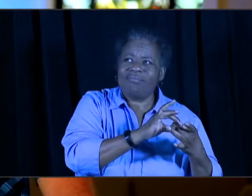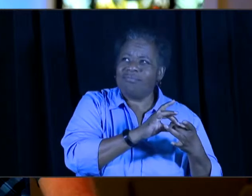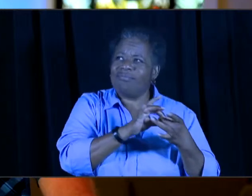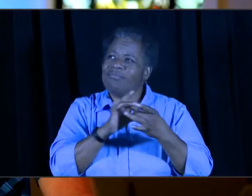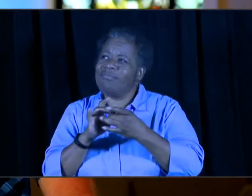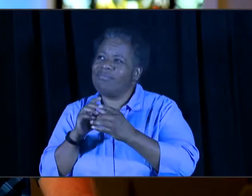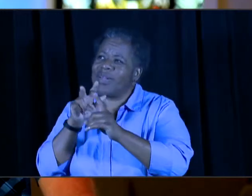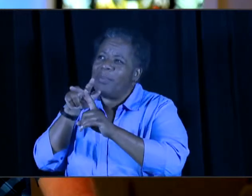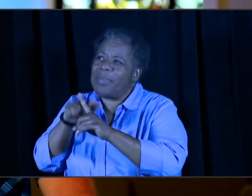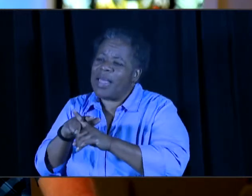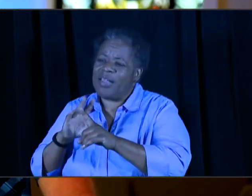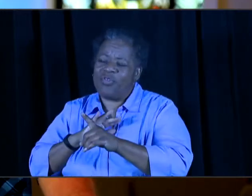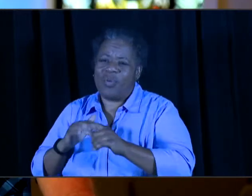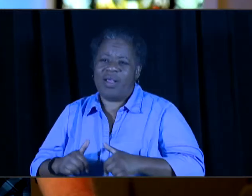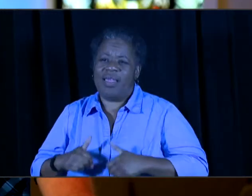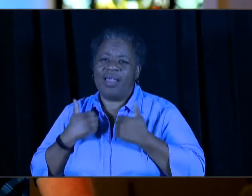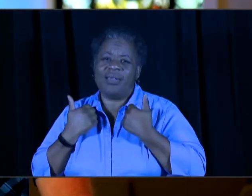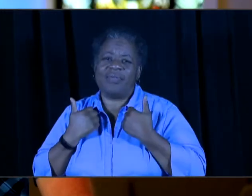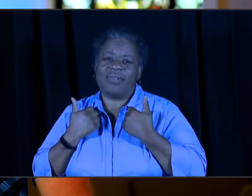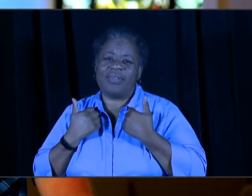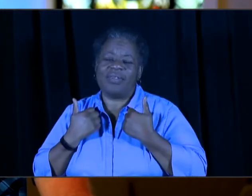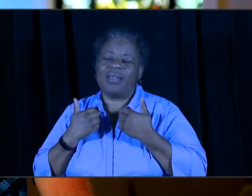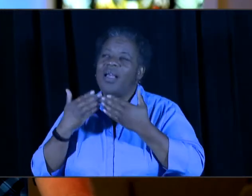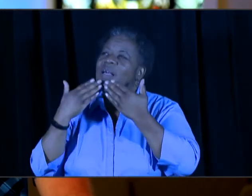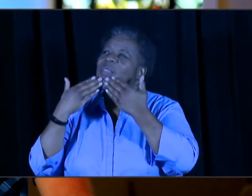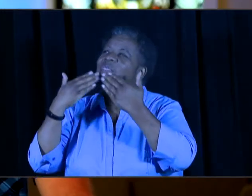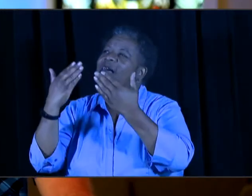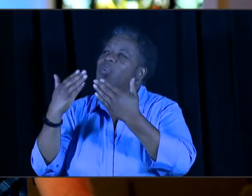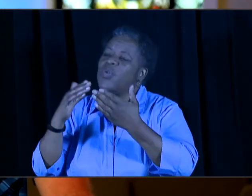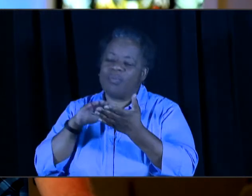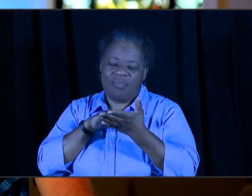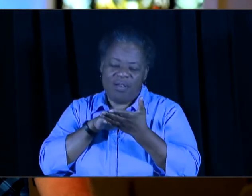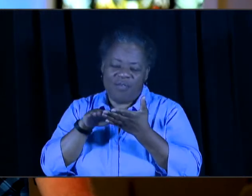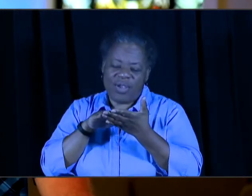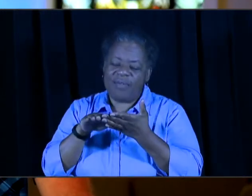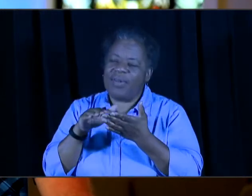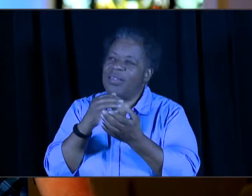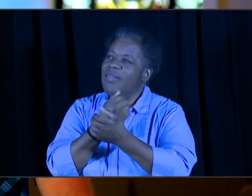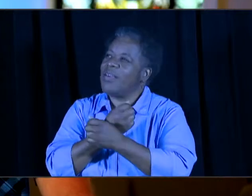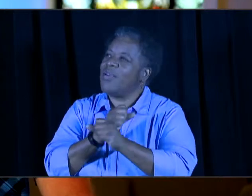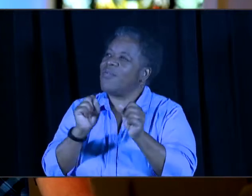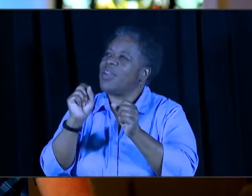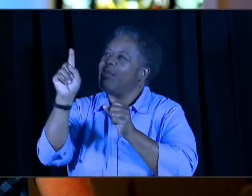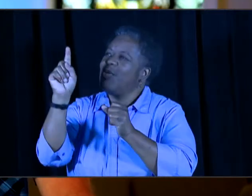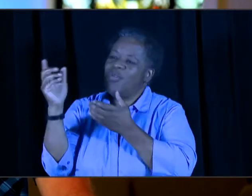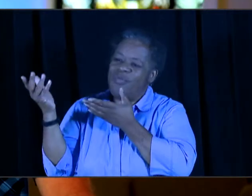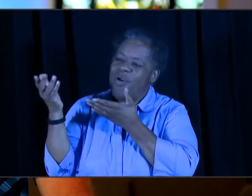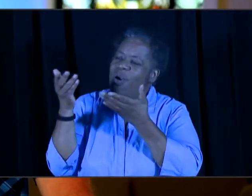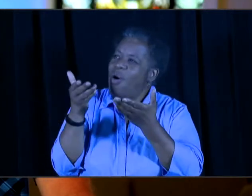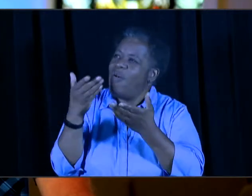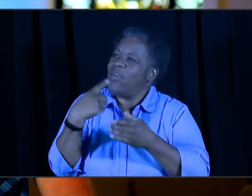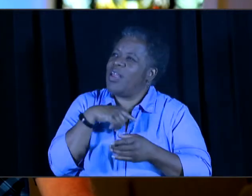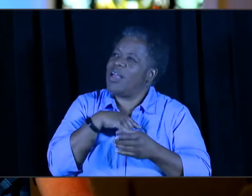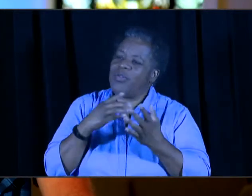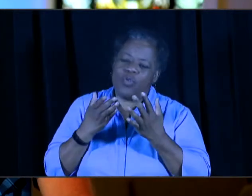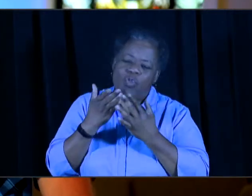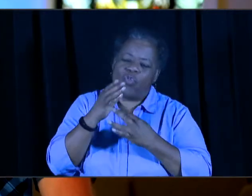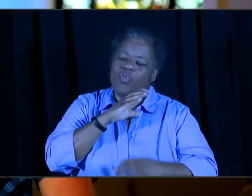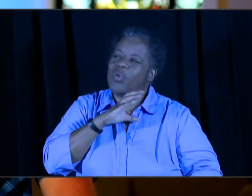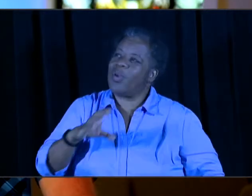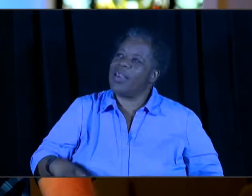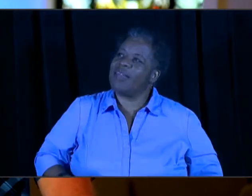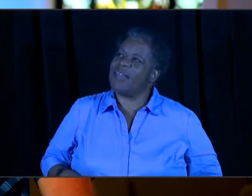today. Thank you for the forgiveness and the freedom you have offered us in Christ. By